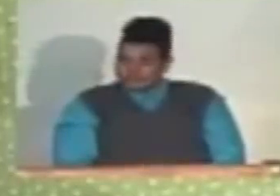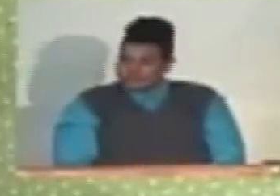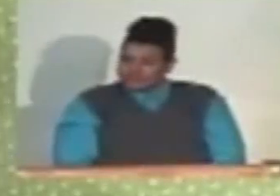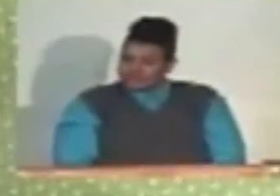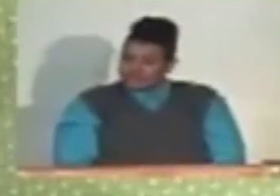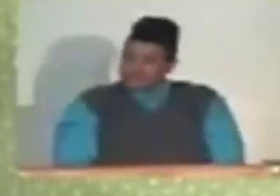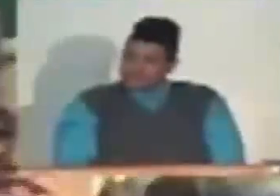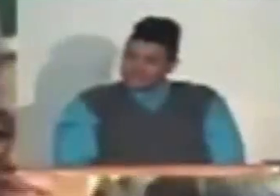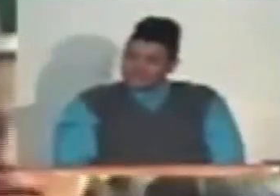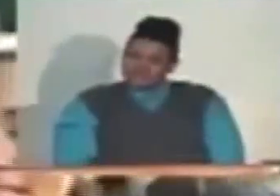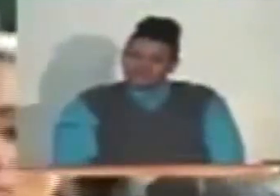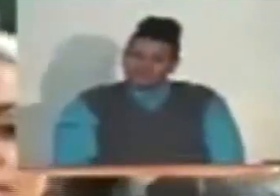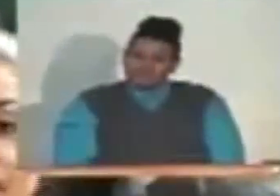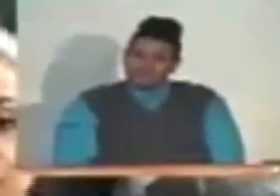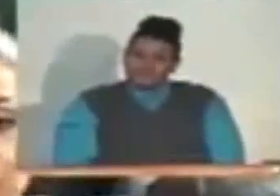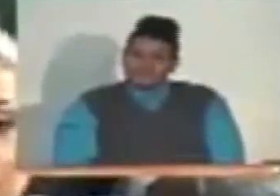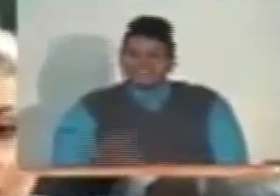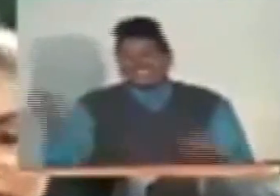But hear me now.